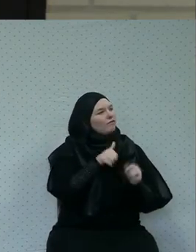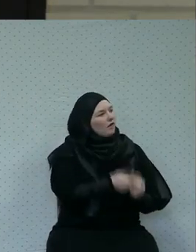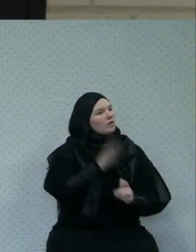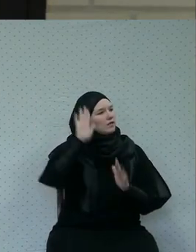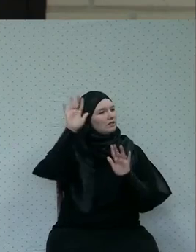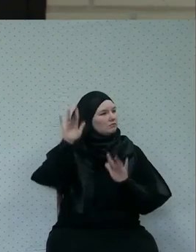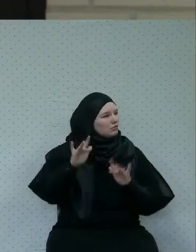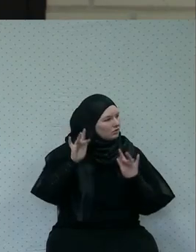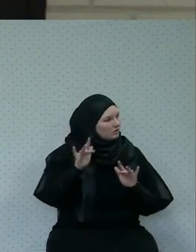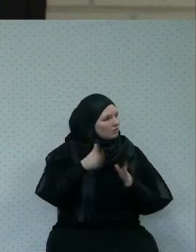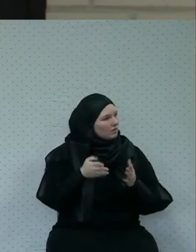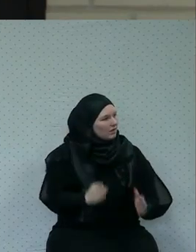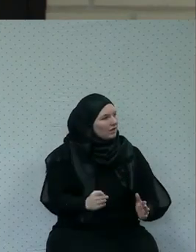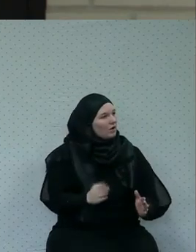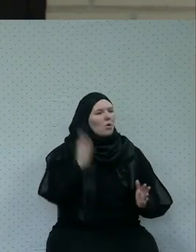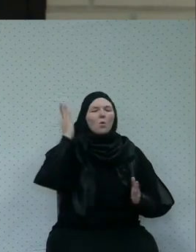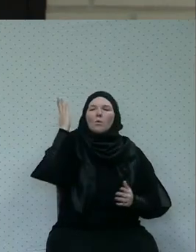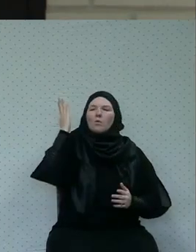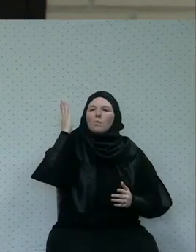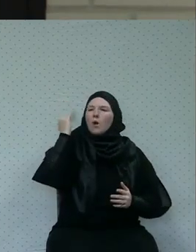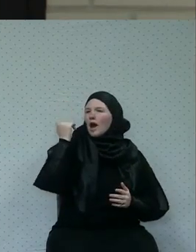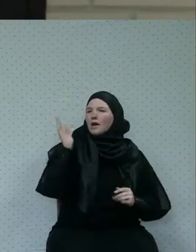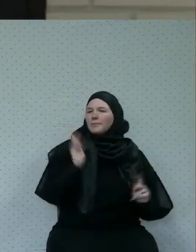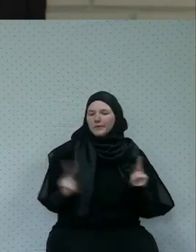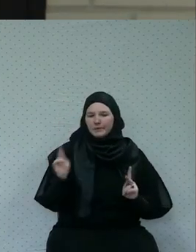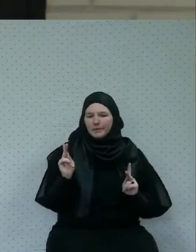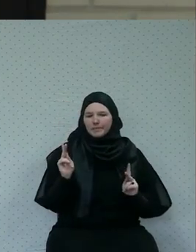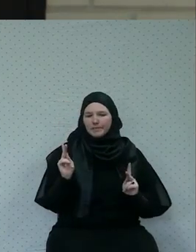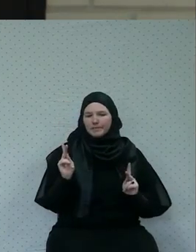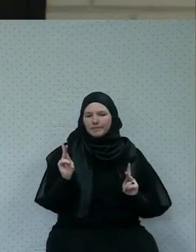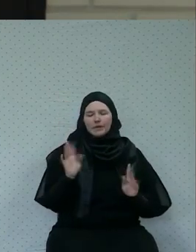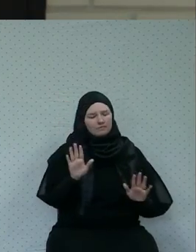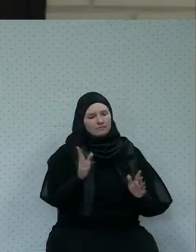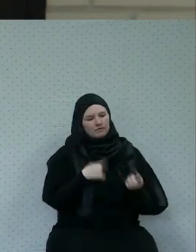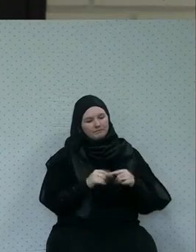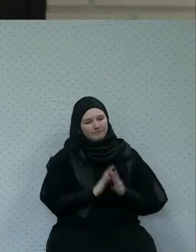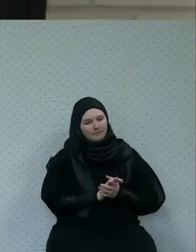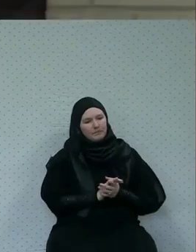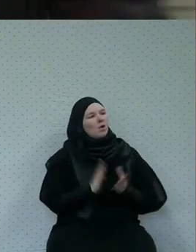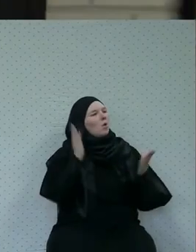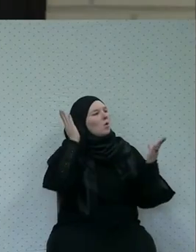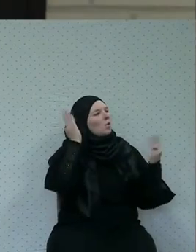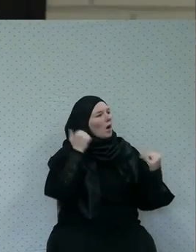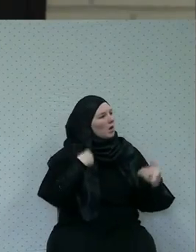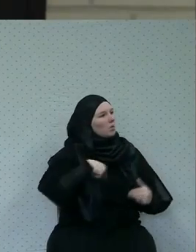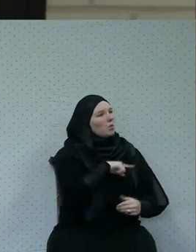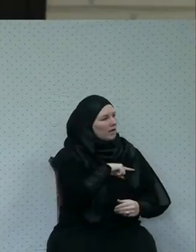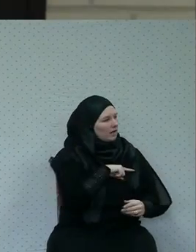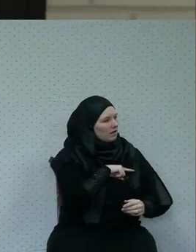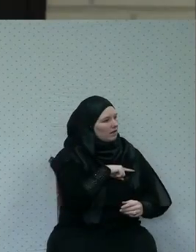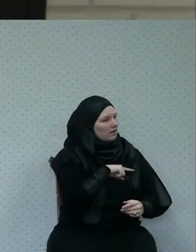ta'ala. Why do people, I'm going to rephrase this, why do we